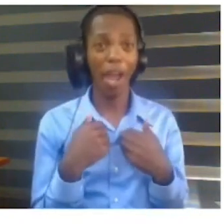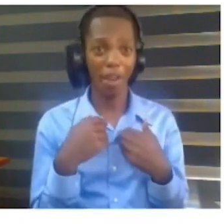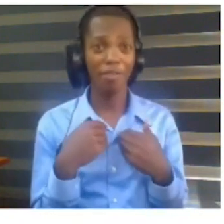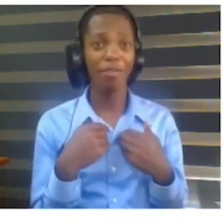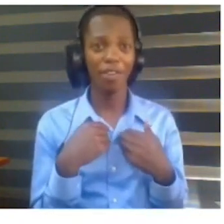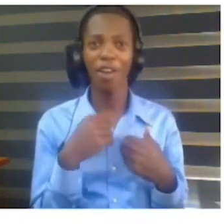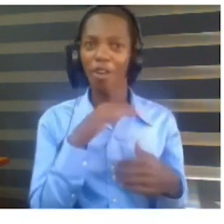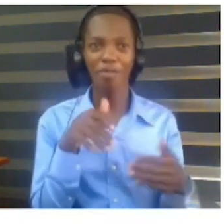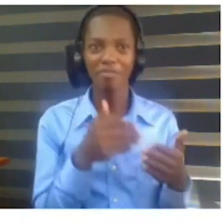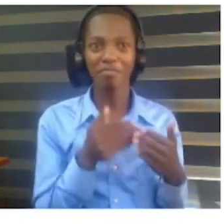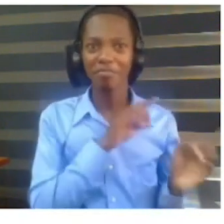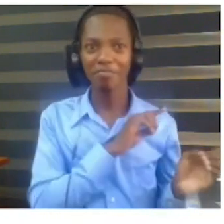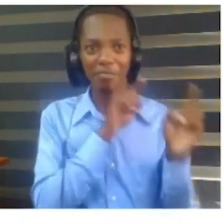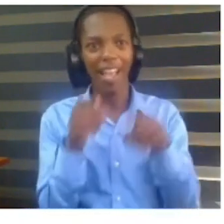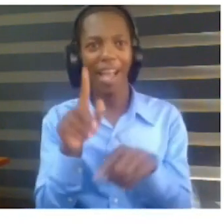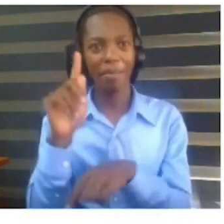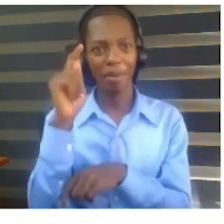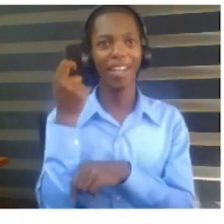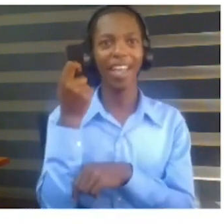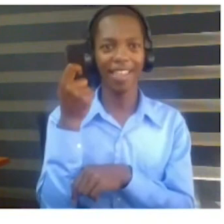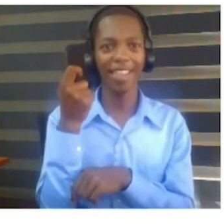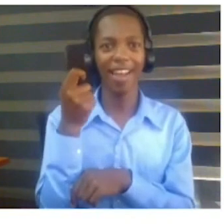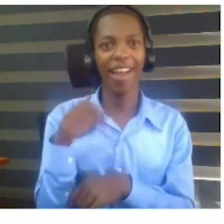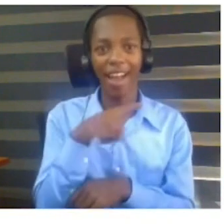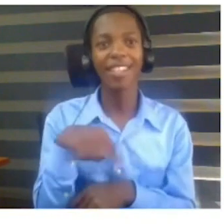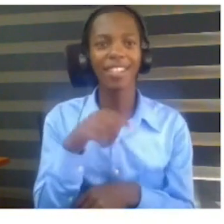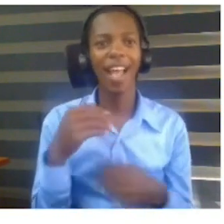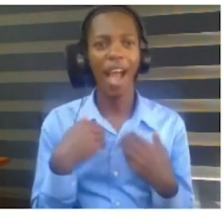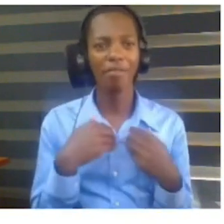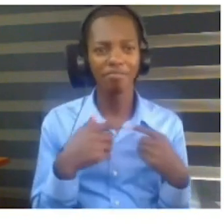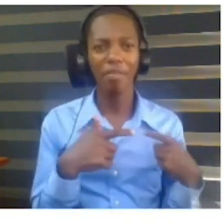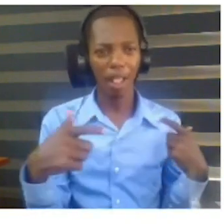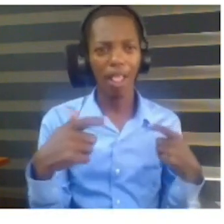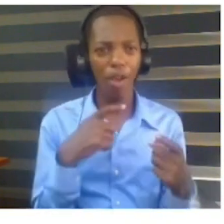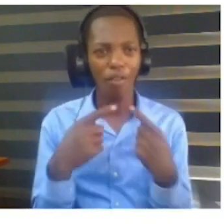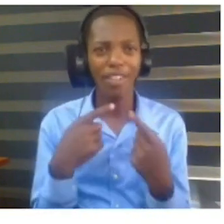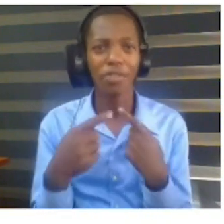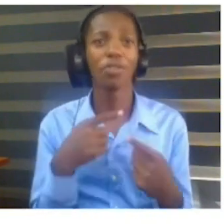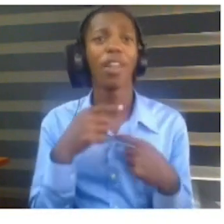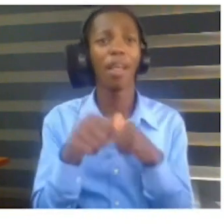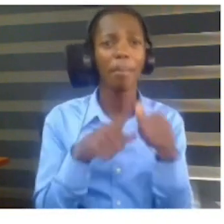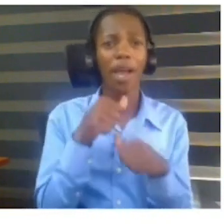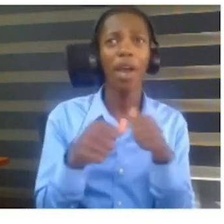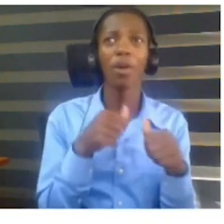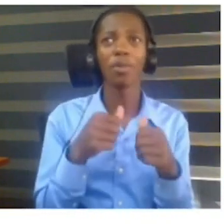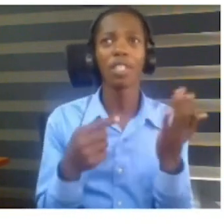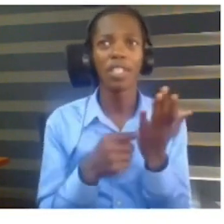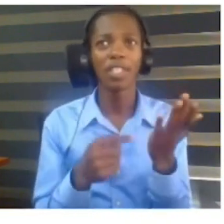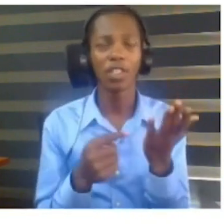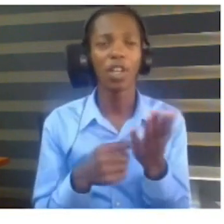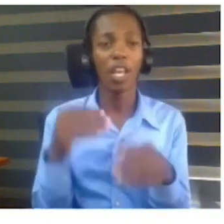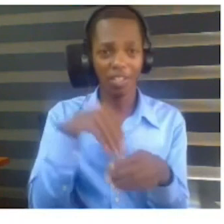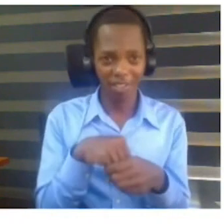least come to Kenya and really have a lengthy conversation on digital inclusion. Please go ahead, Haben, and give your